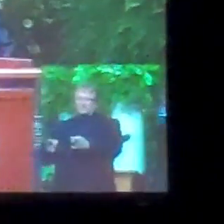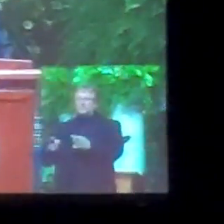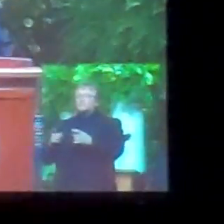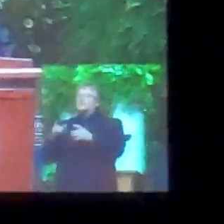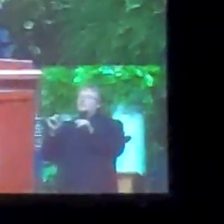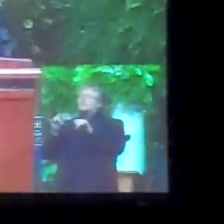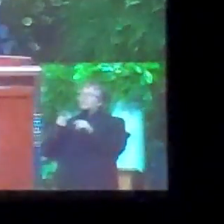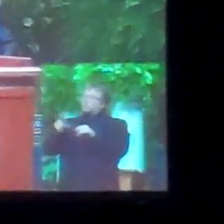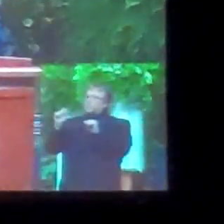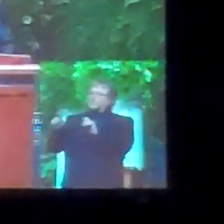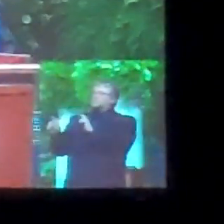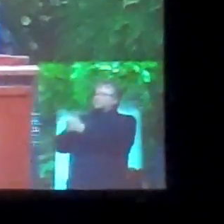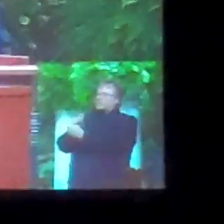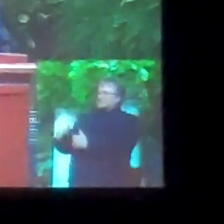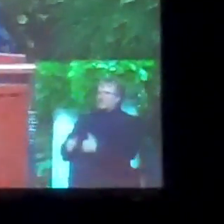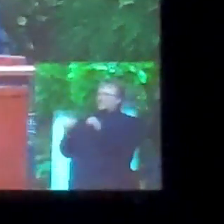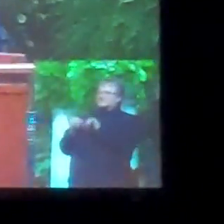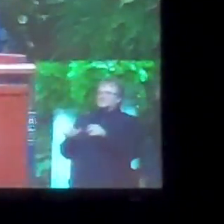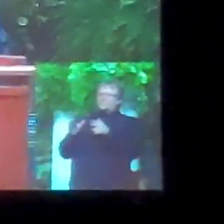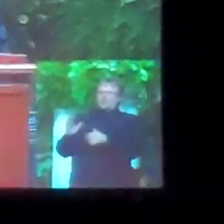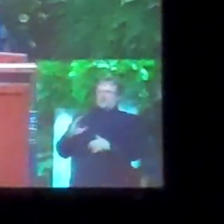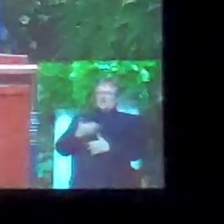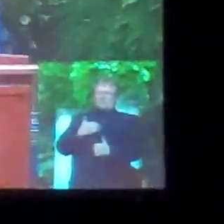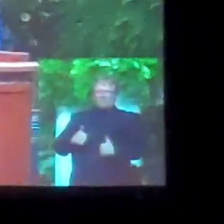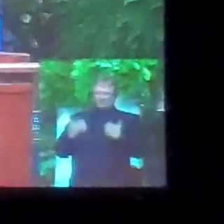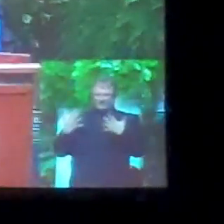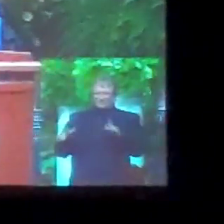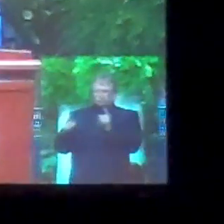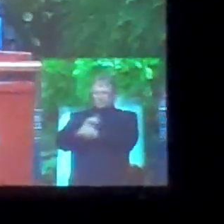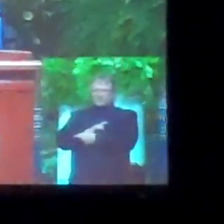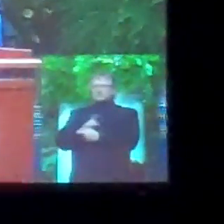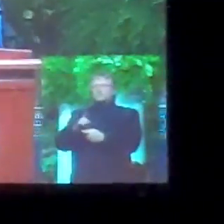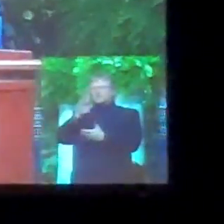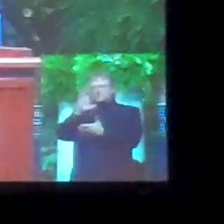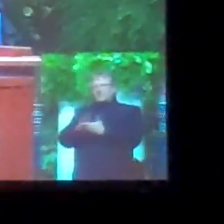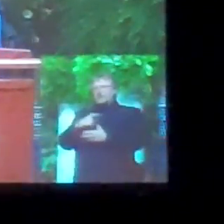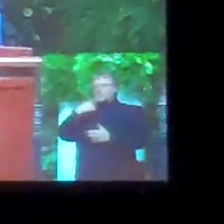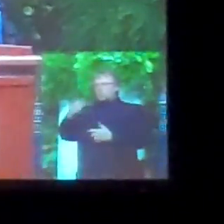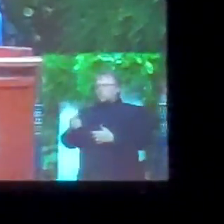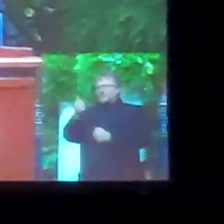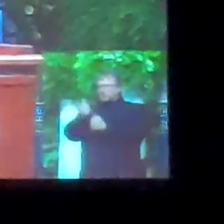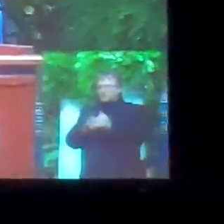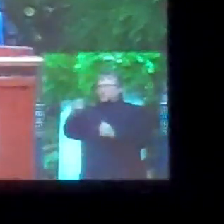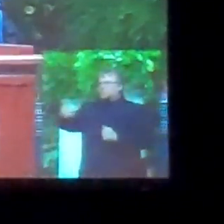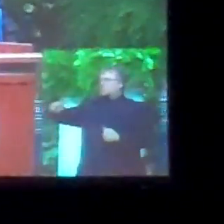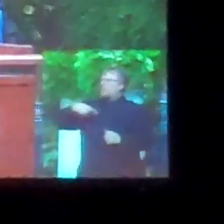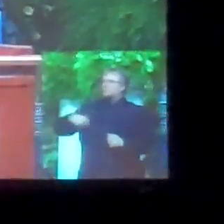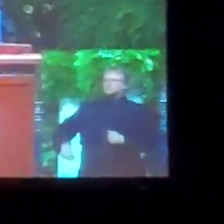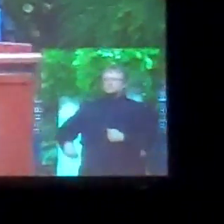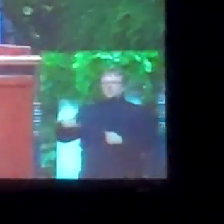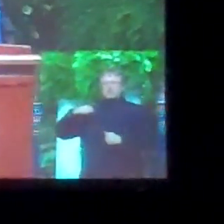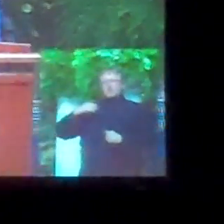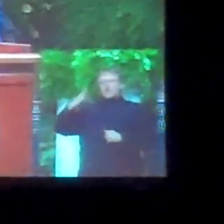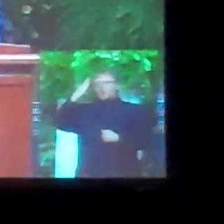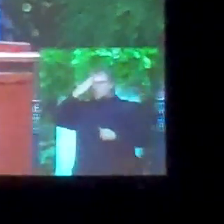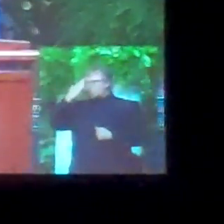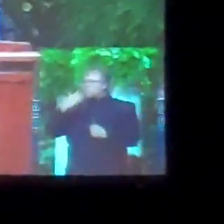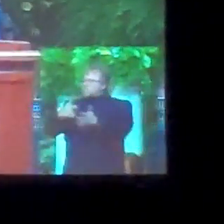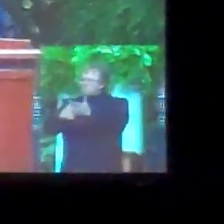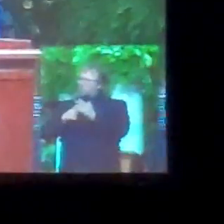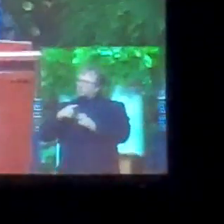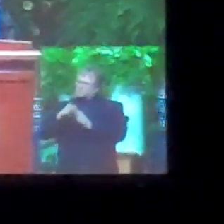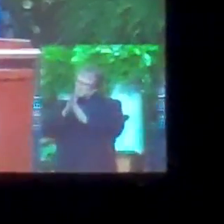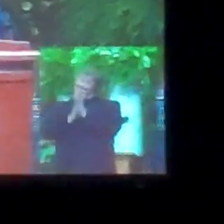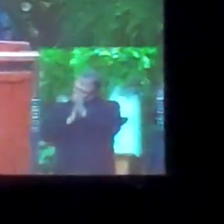changed. Believe me when I say I am proud of each and every one of you. I know the determination it took to get here because we have